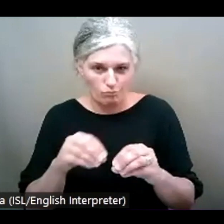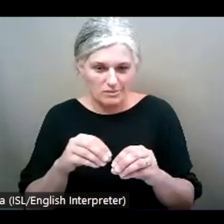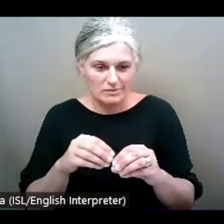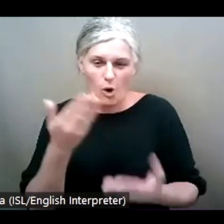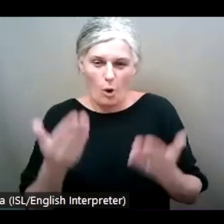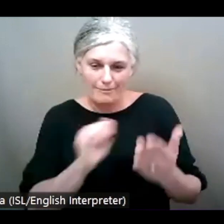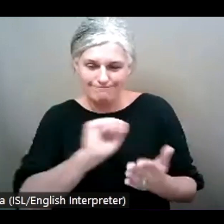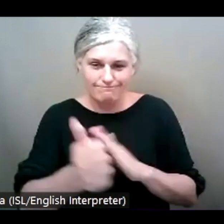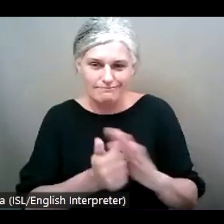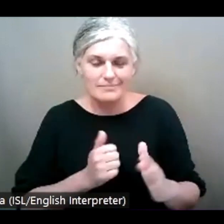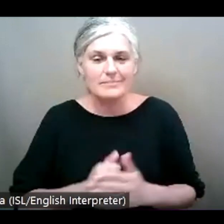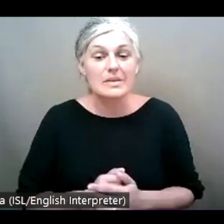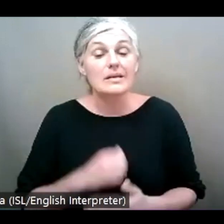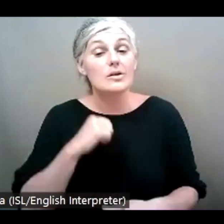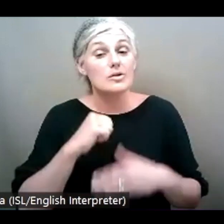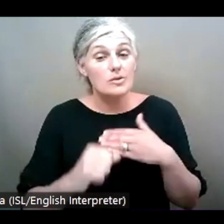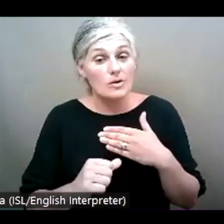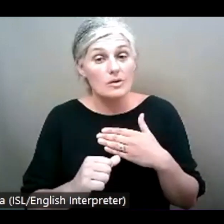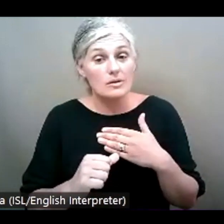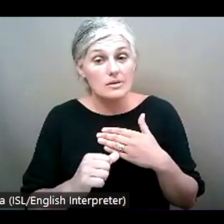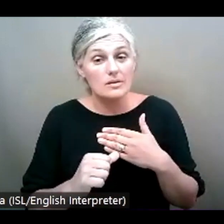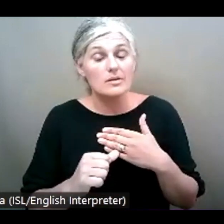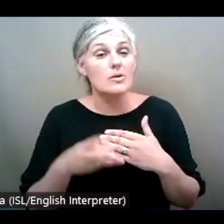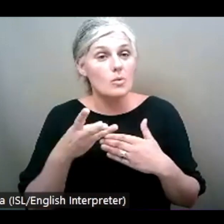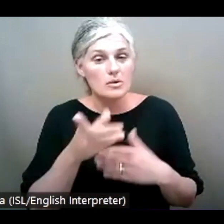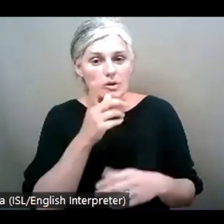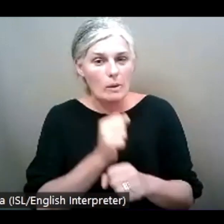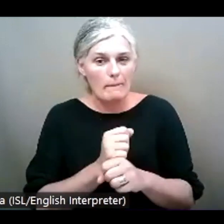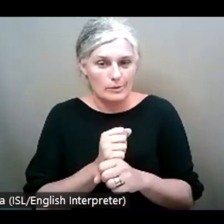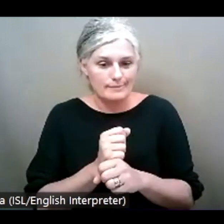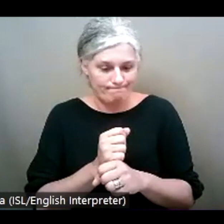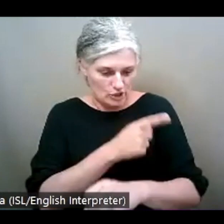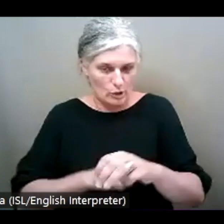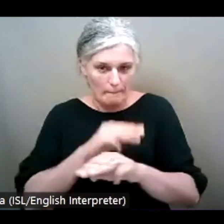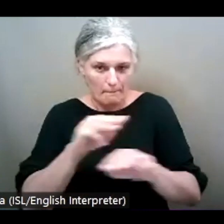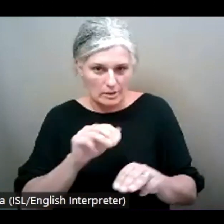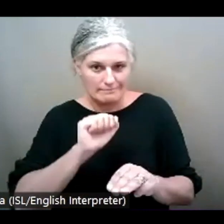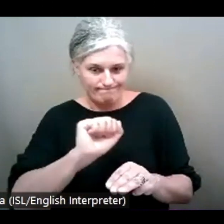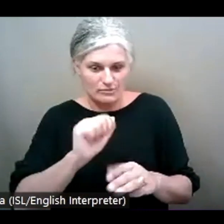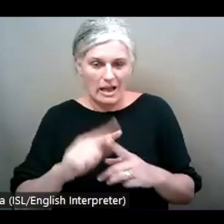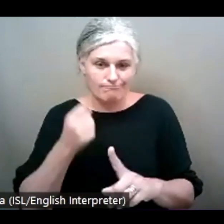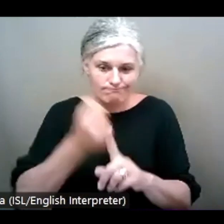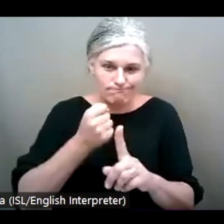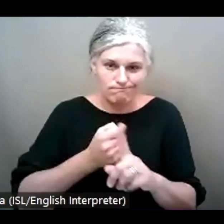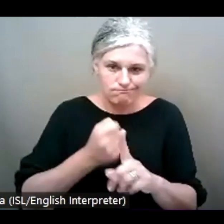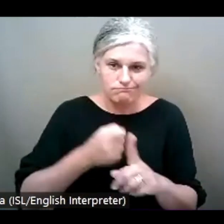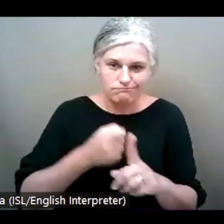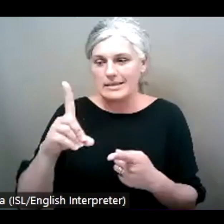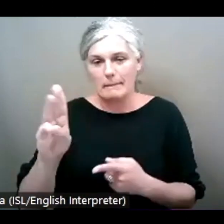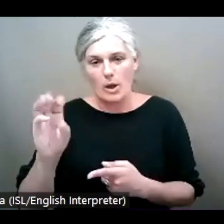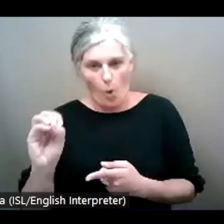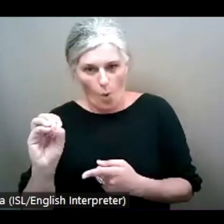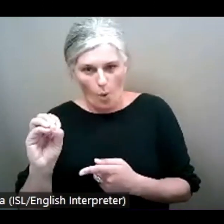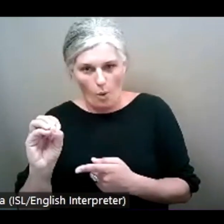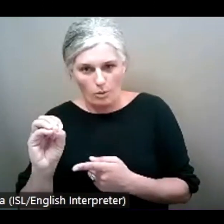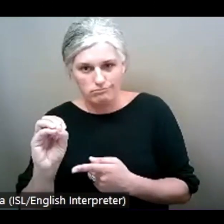and how today is looking at the importance to disabled people and activists and DPOs and looking